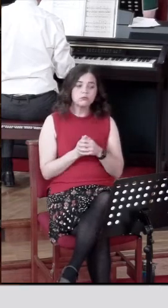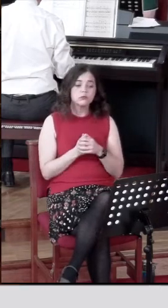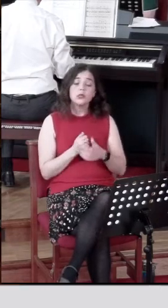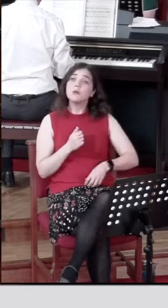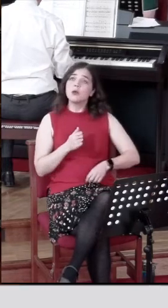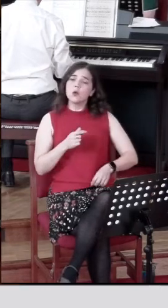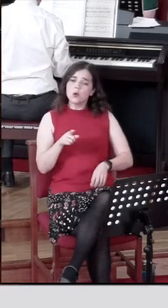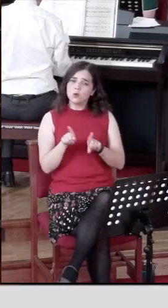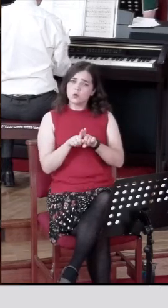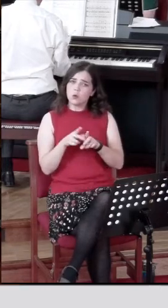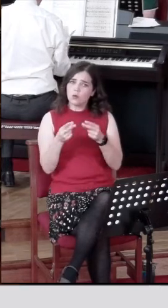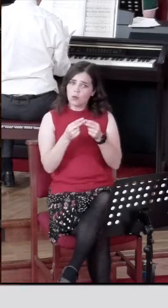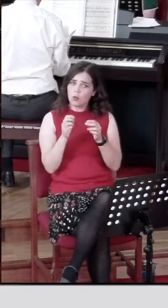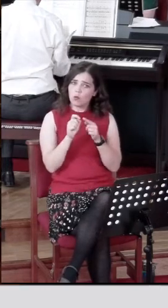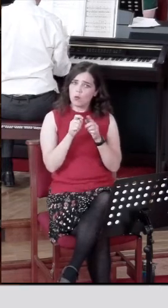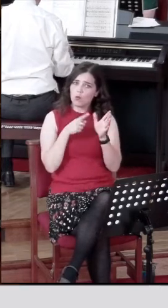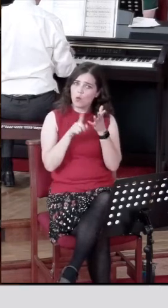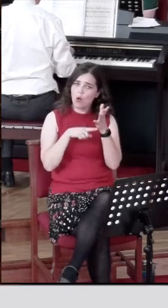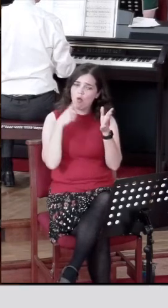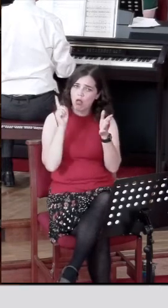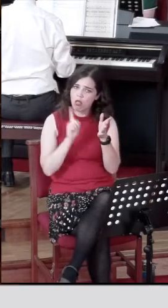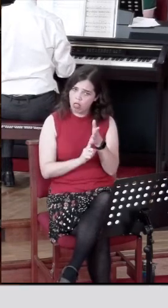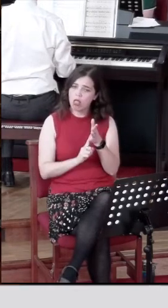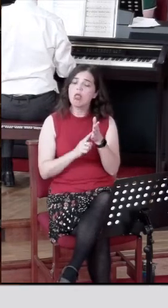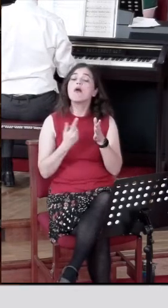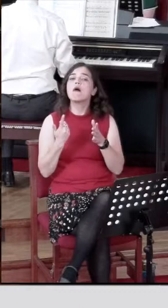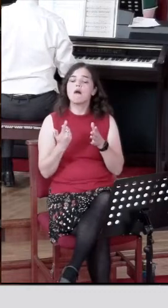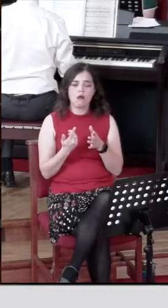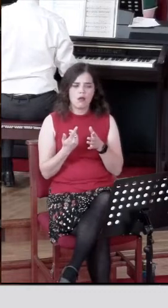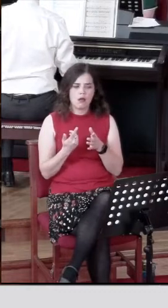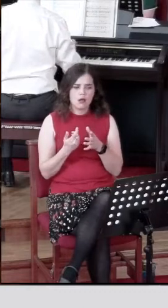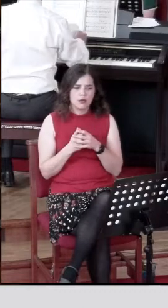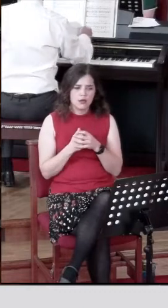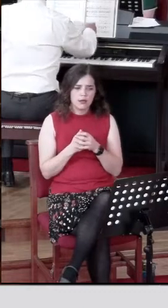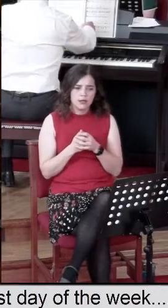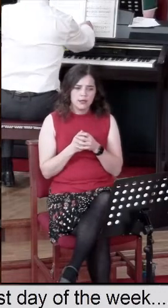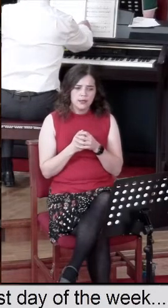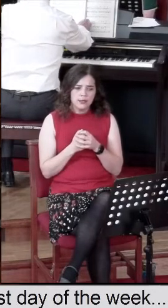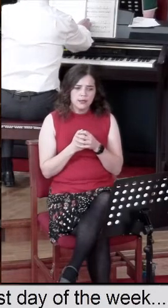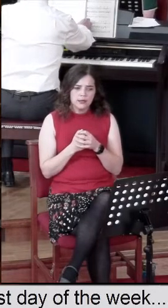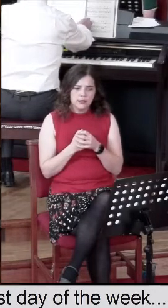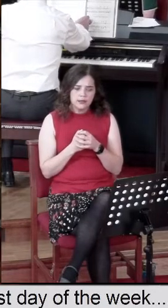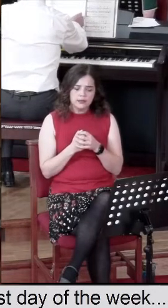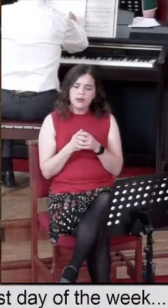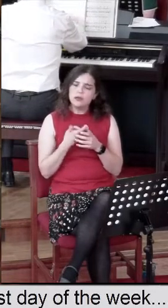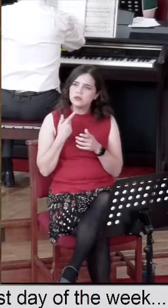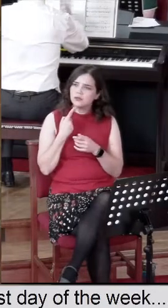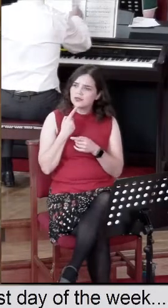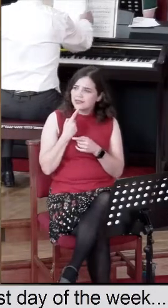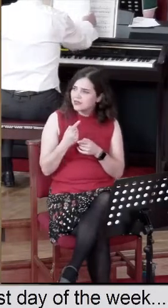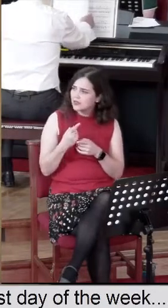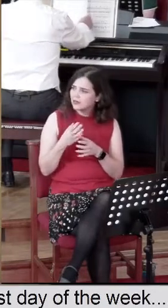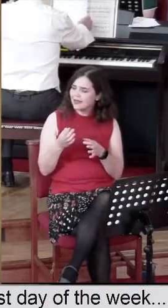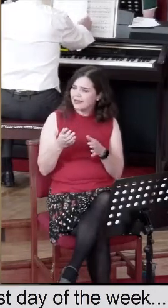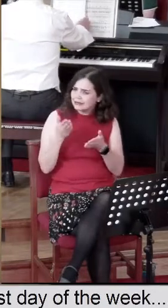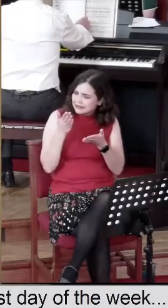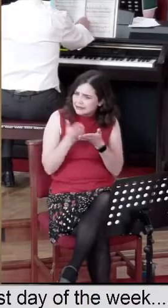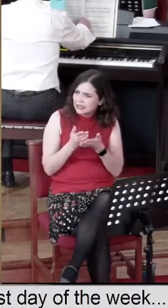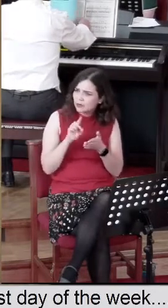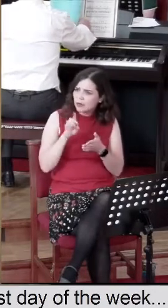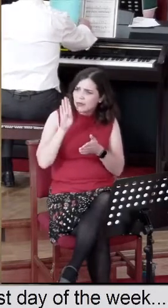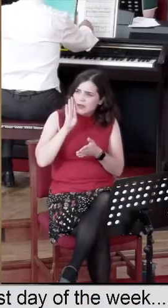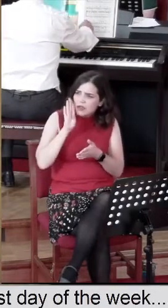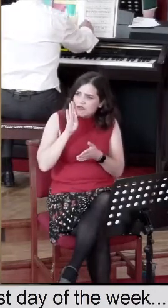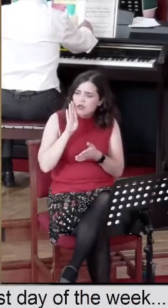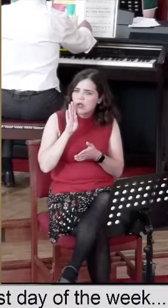and also Paul. And Paul in the church in Corinth, and he thought he would tell them. He would tell them exactly what we've been hearing